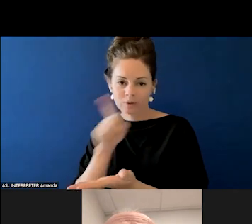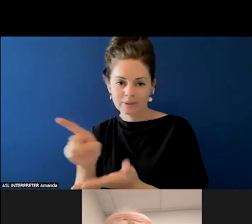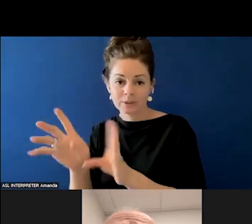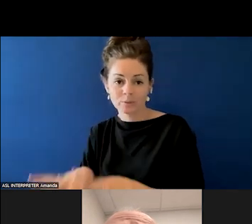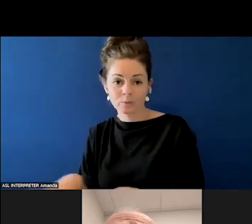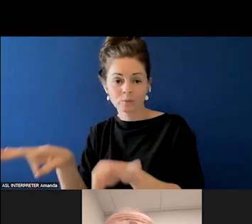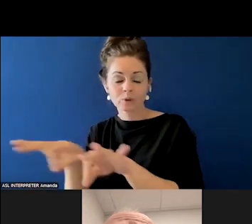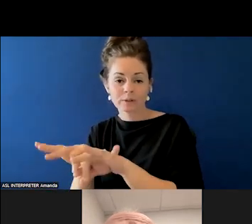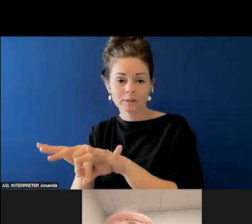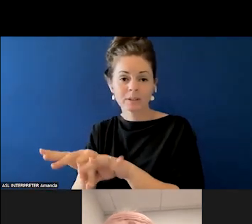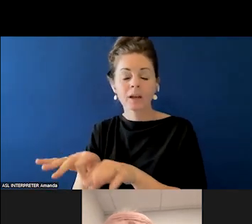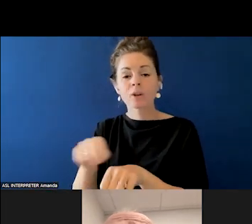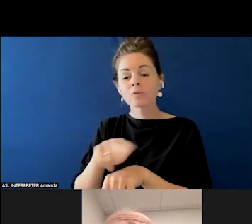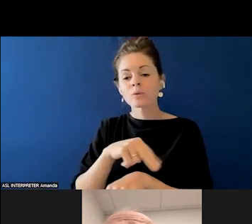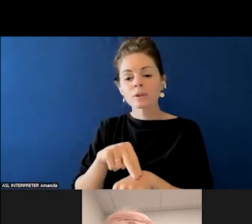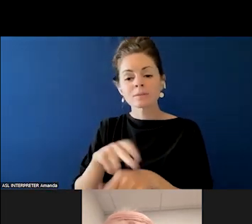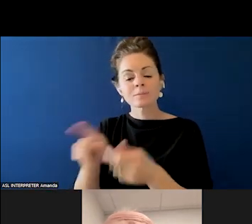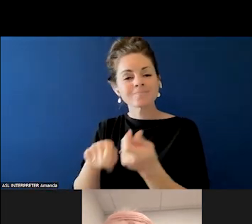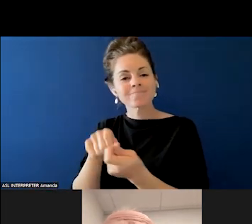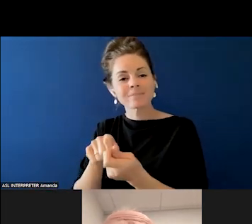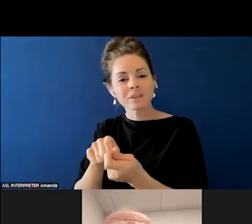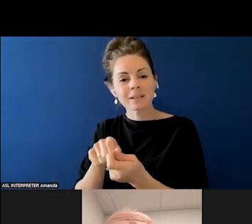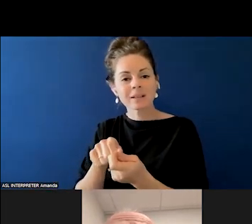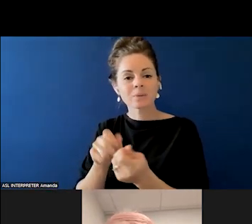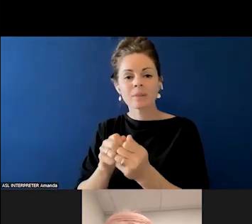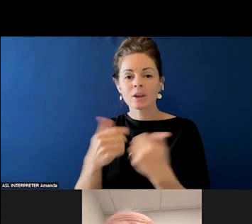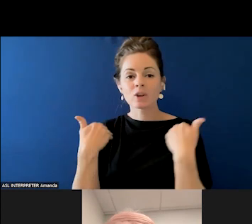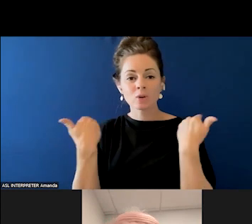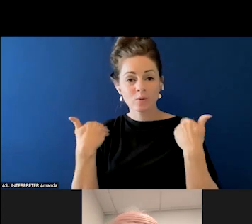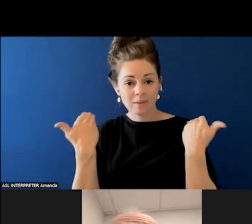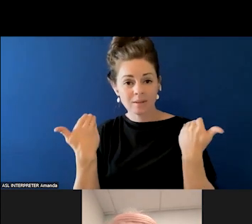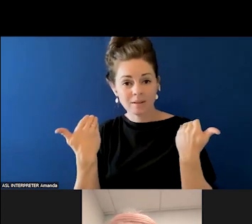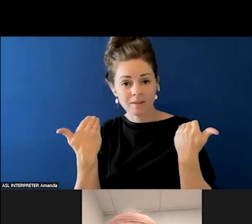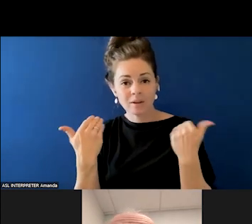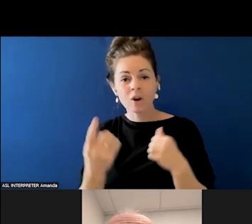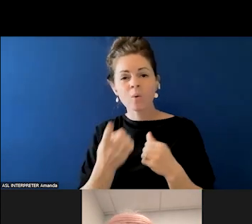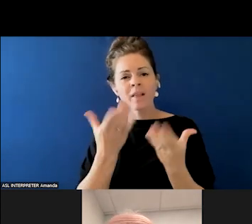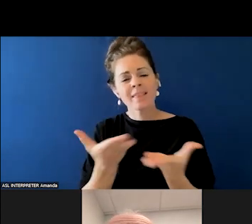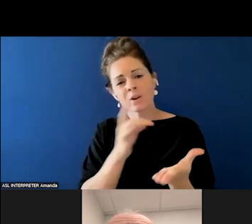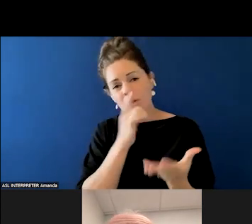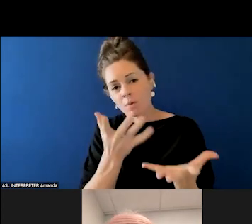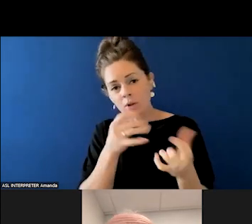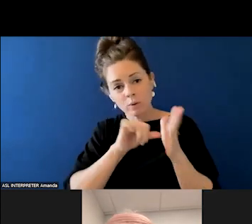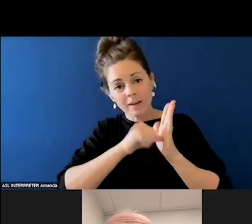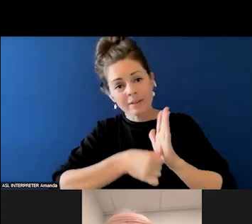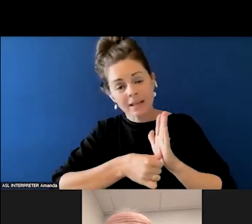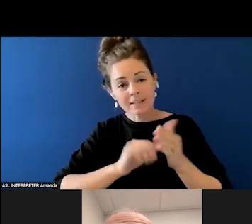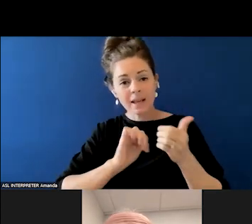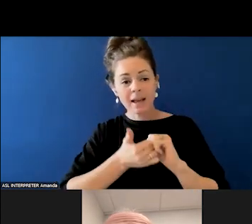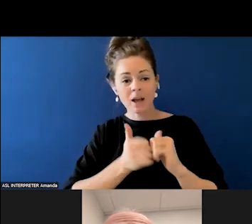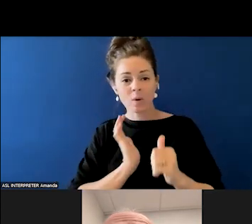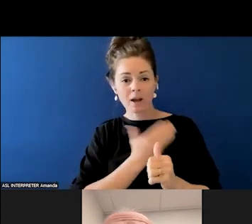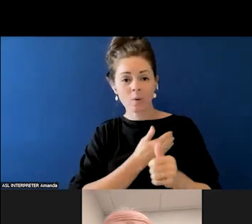important. And of course, specifically around youth, one of the things that I would emphasize is how our text and